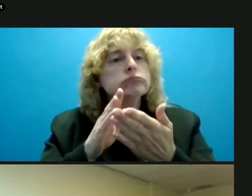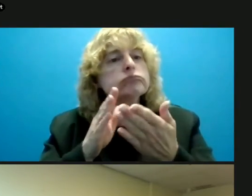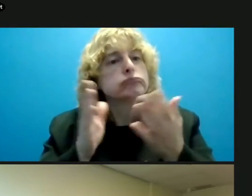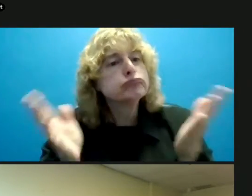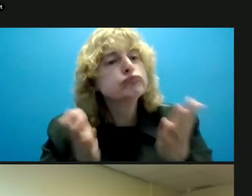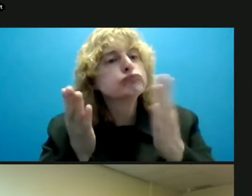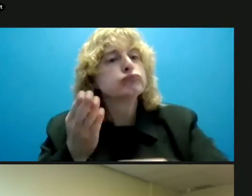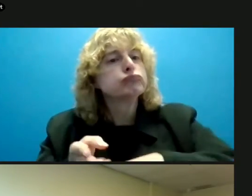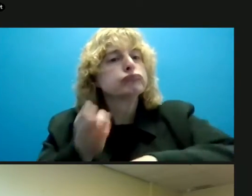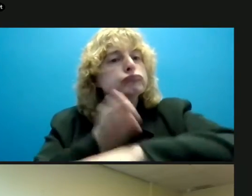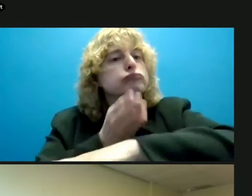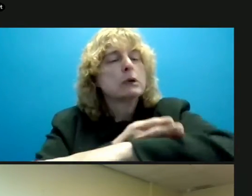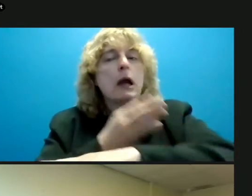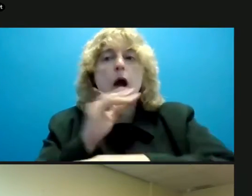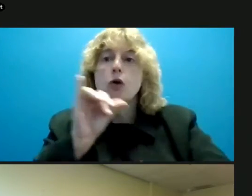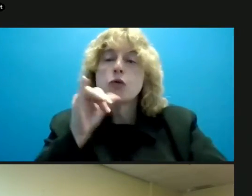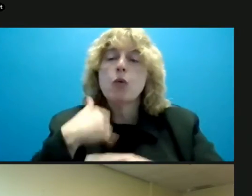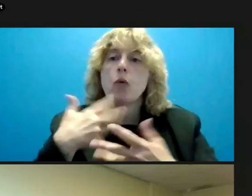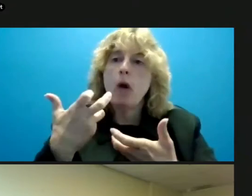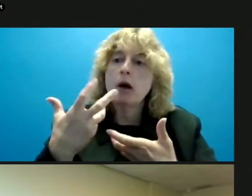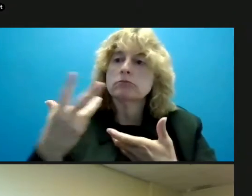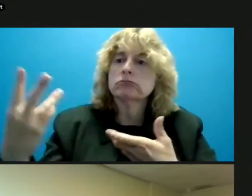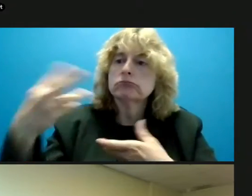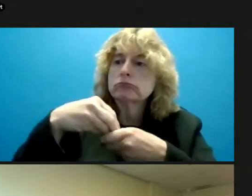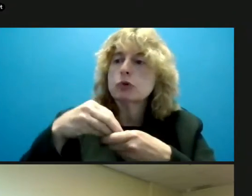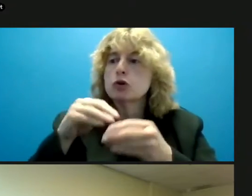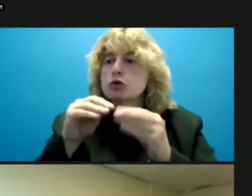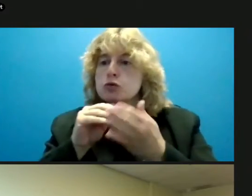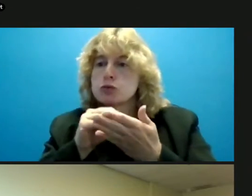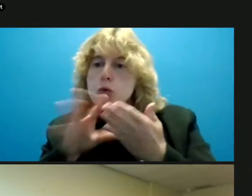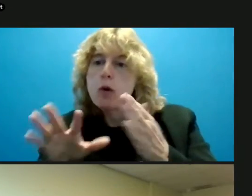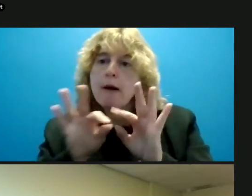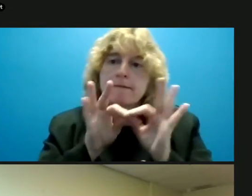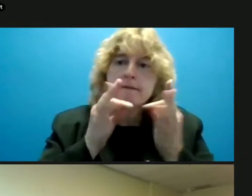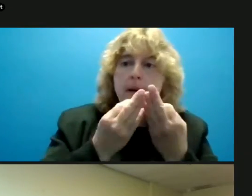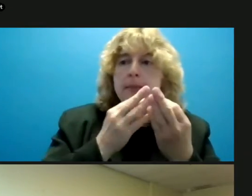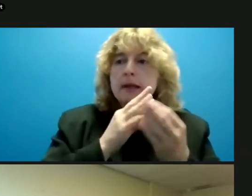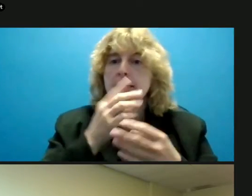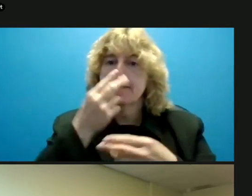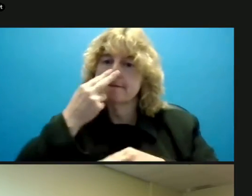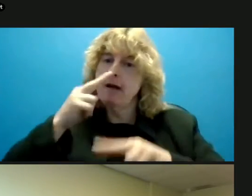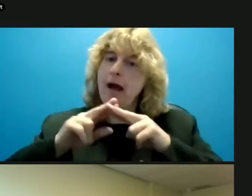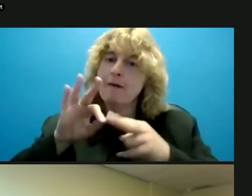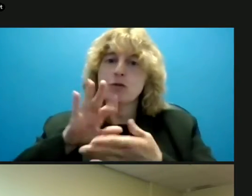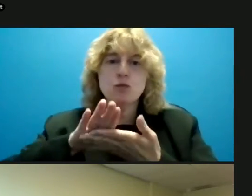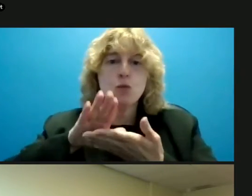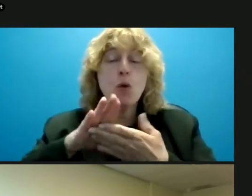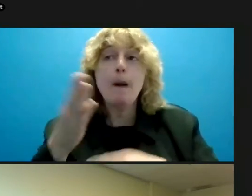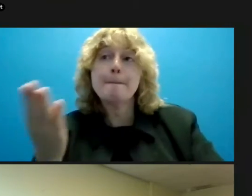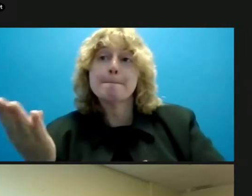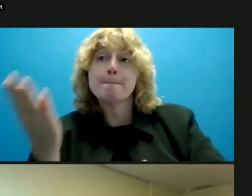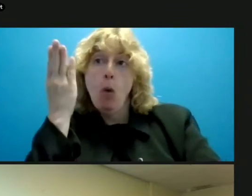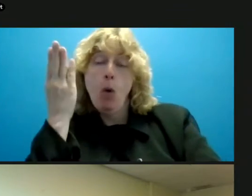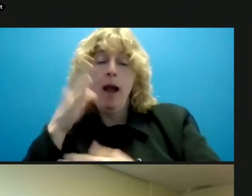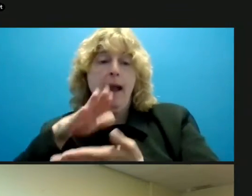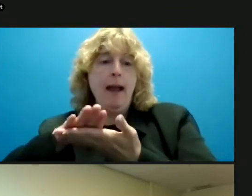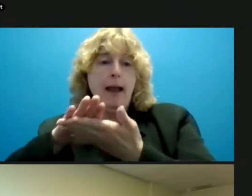in the fun of school. So our setup really is in the mornings we're doing academic support and in the afternoons